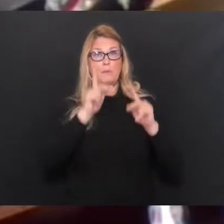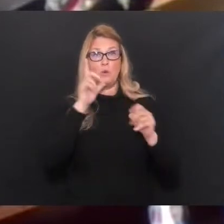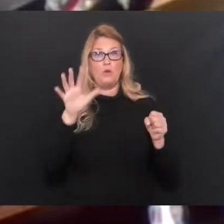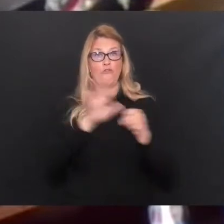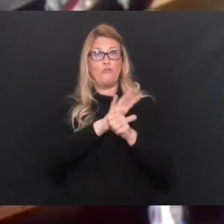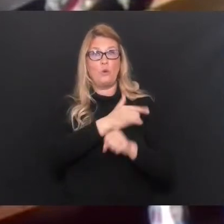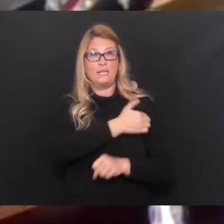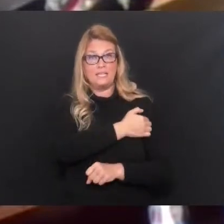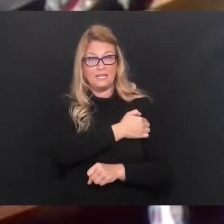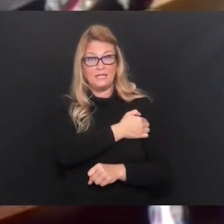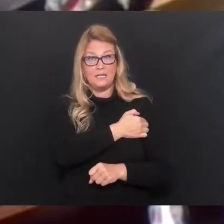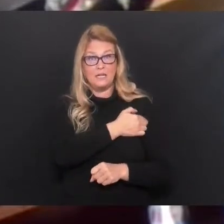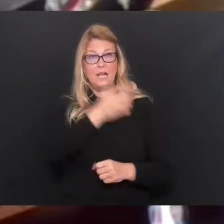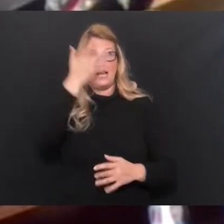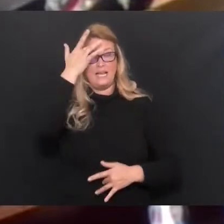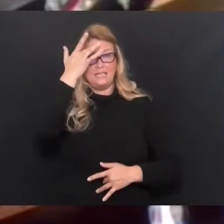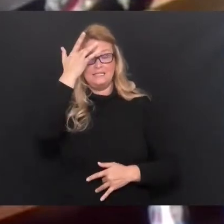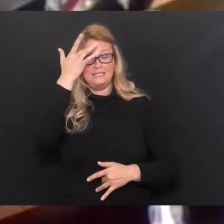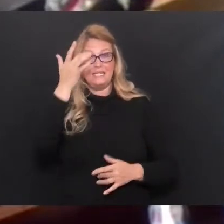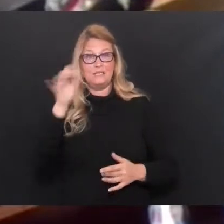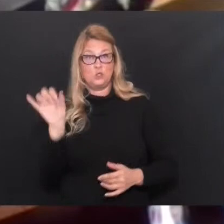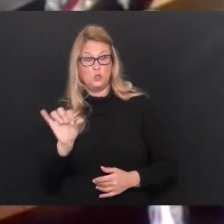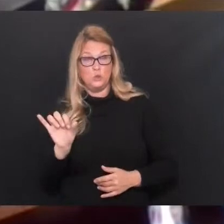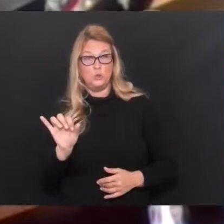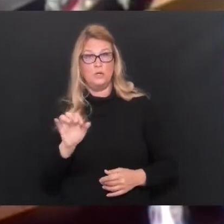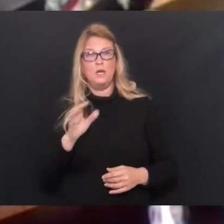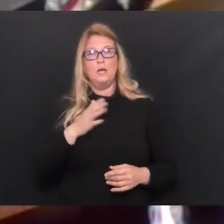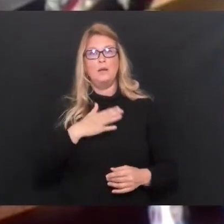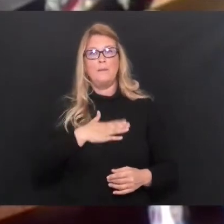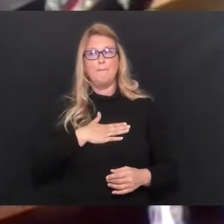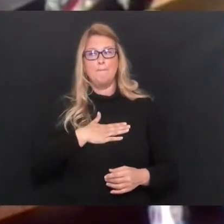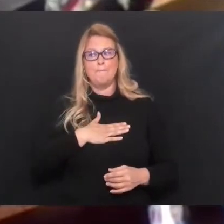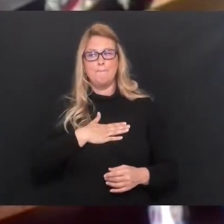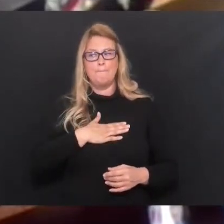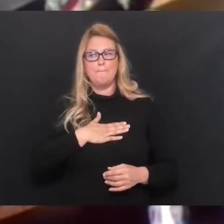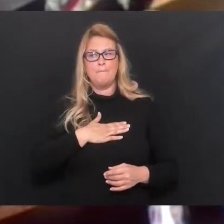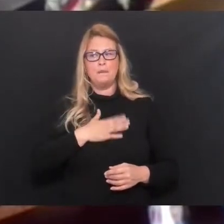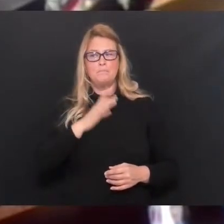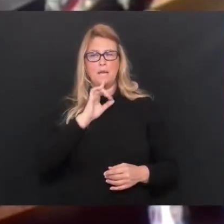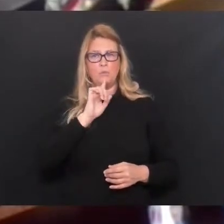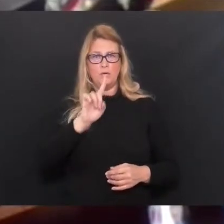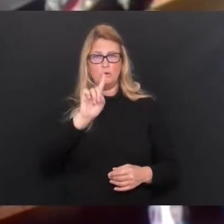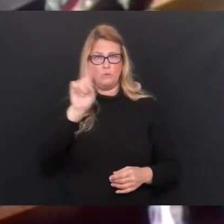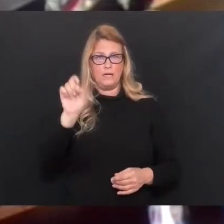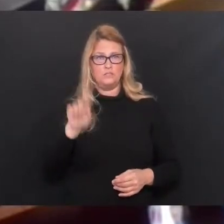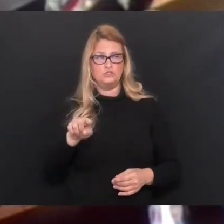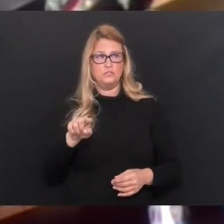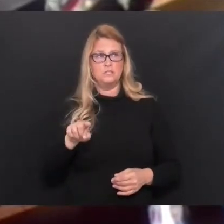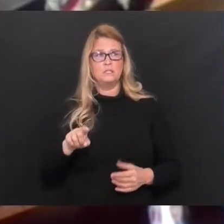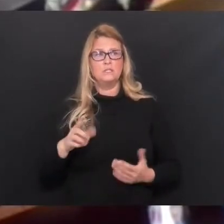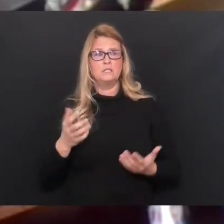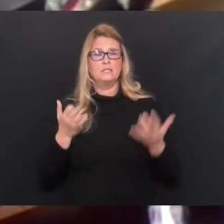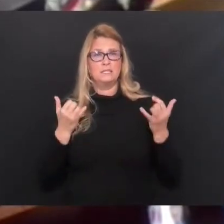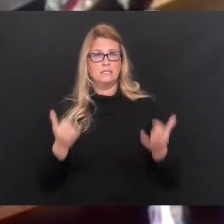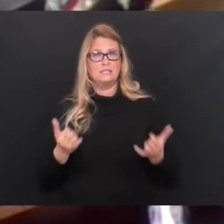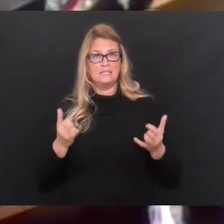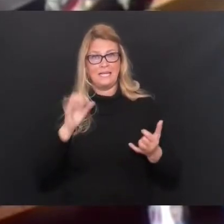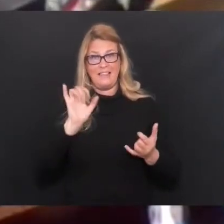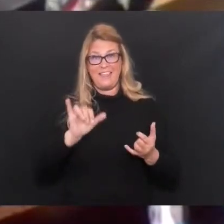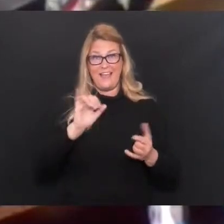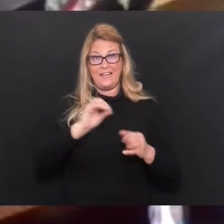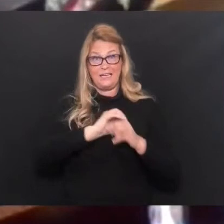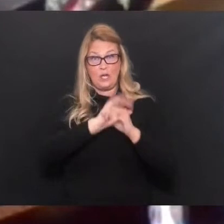vaccinated and got sick anyway? But to my real question, kind of following up on what you've talked about today with the variants and